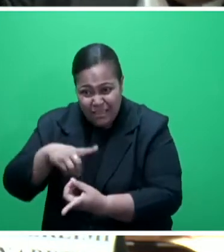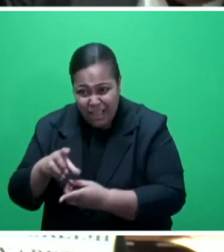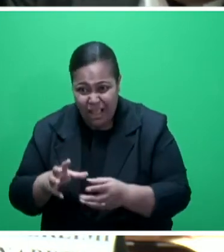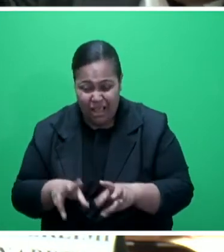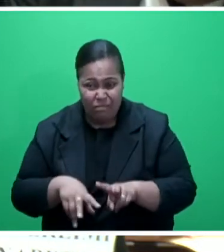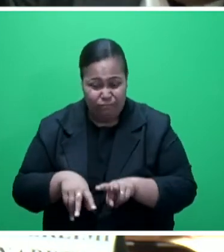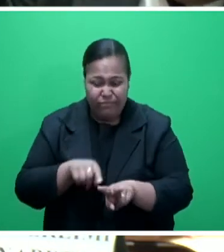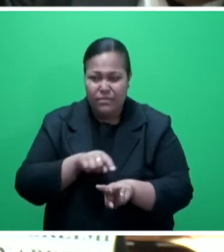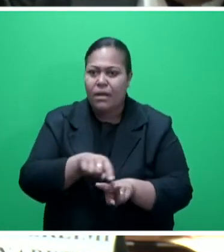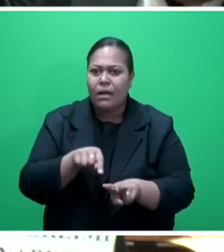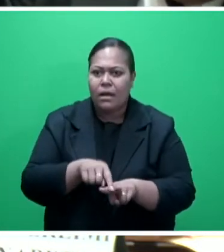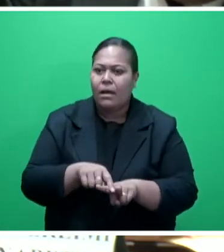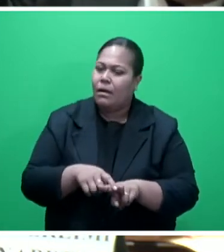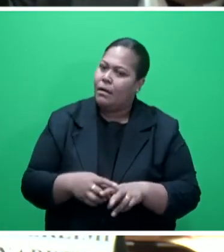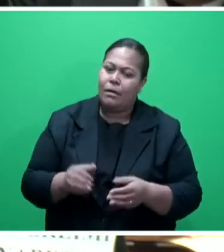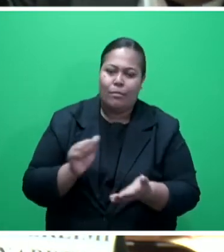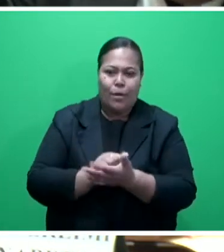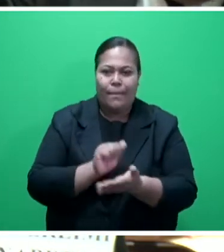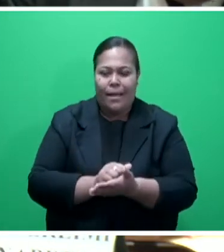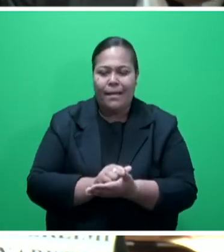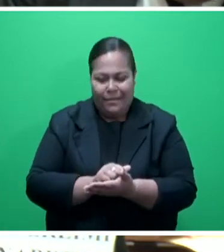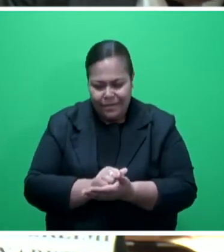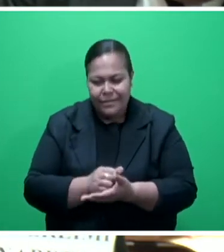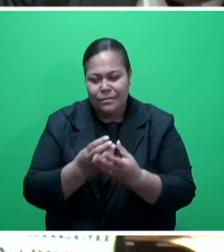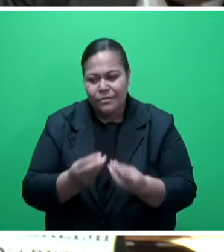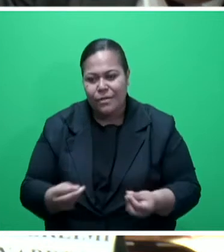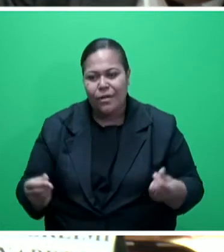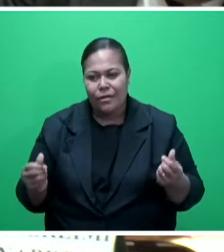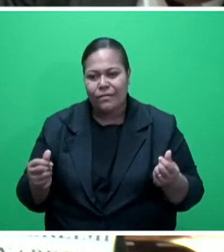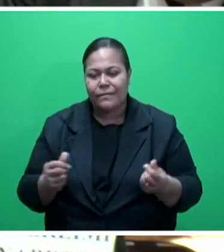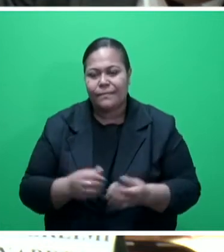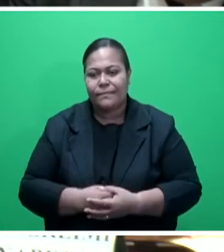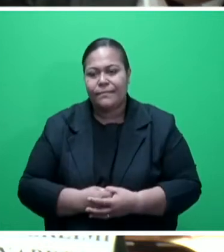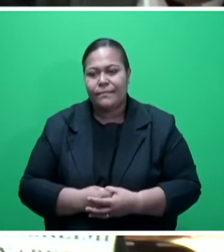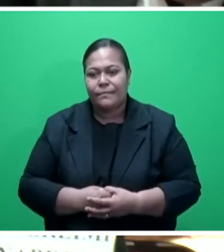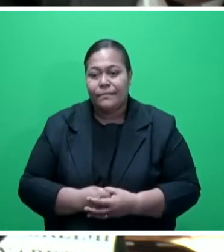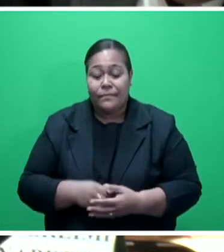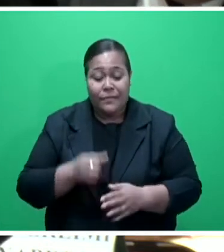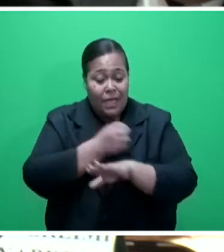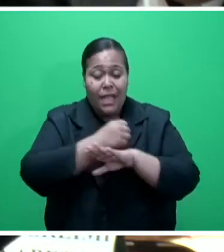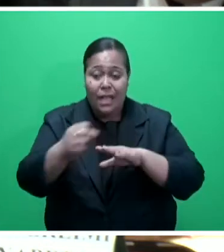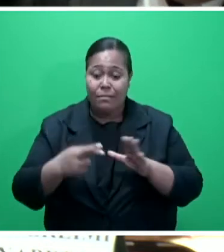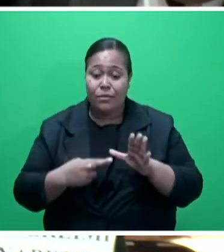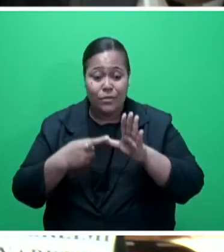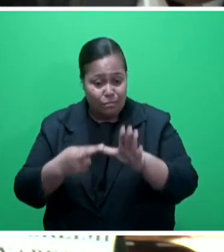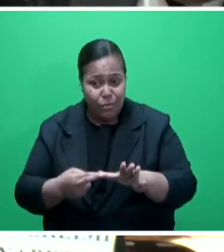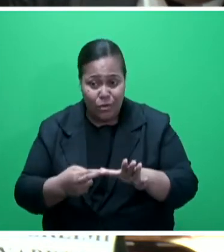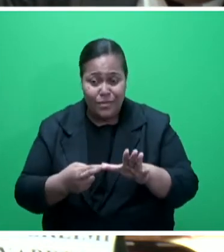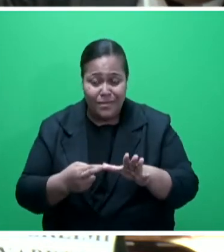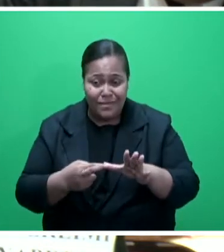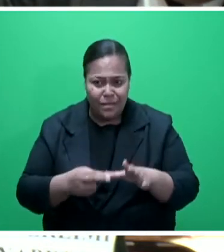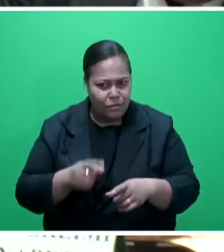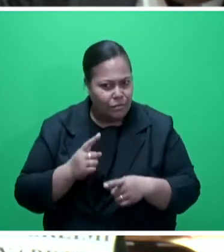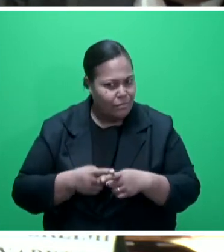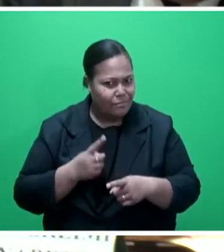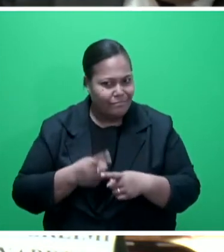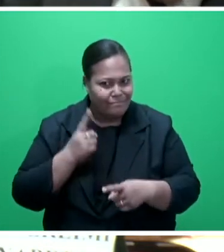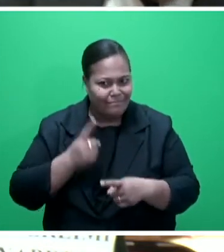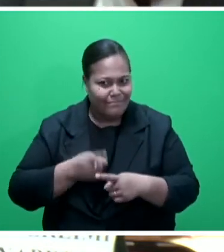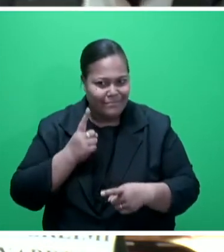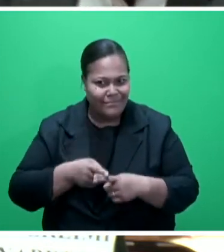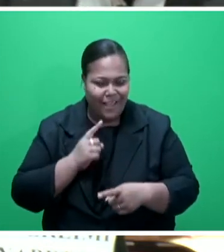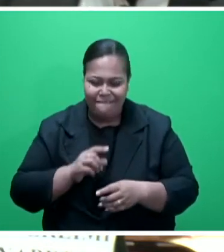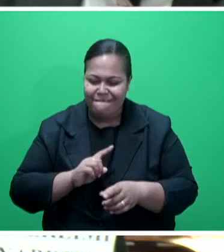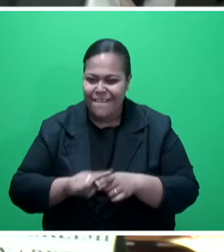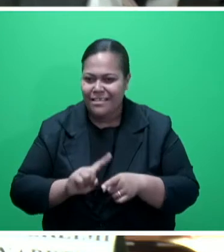far been addressed in a timely and adequate manner. In fact, government response has been swift and efficient despite the constraints of COVID-19